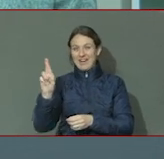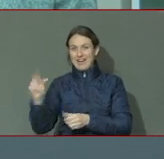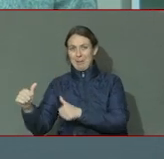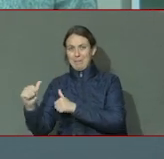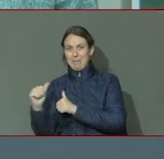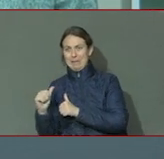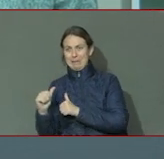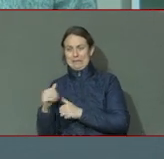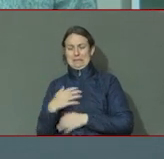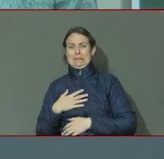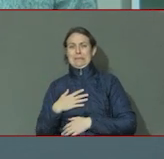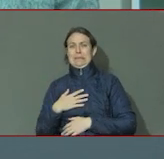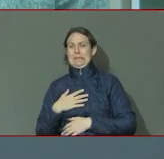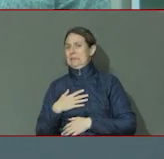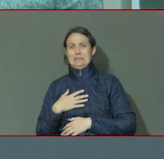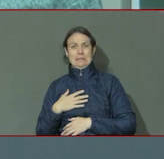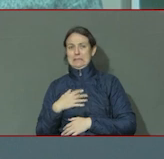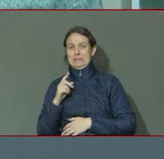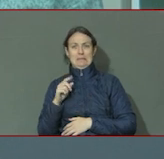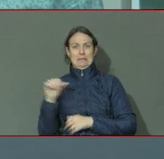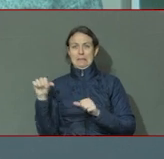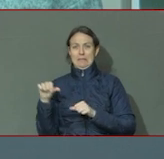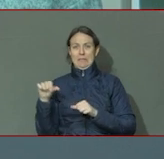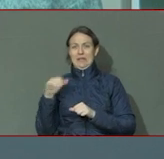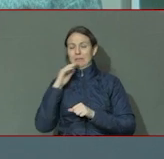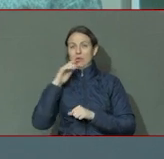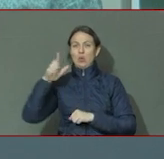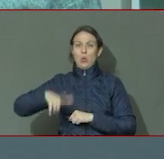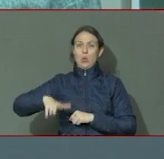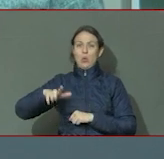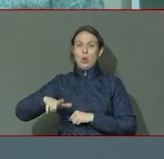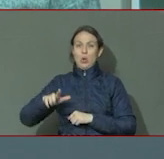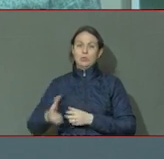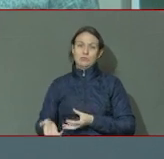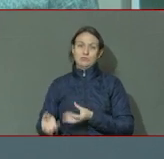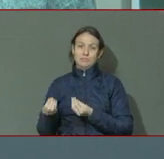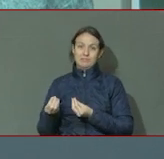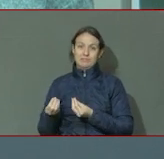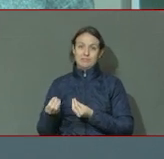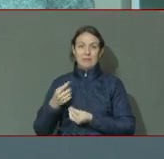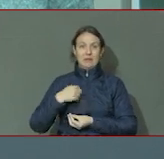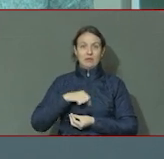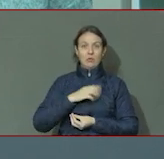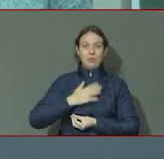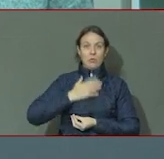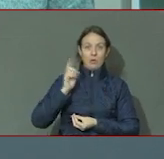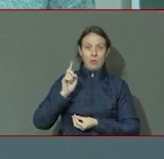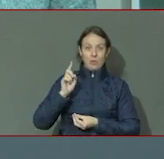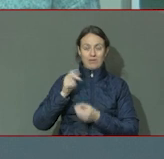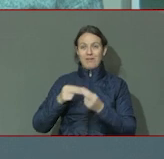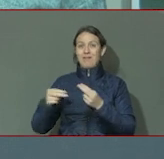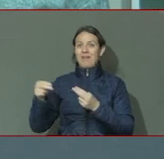Rand, it doesn't make sense. Then it's a low yield. So we want to strive for a high